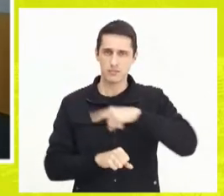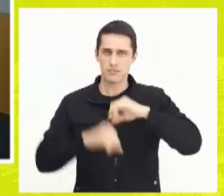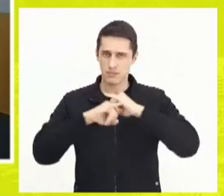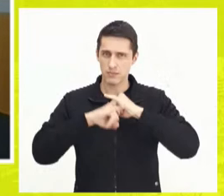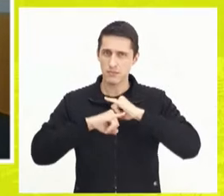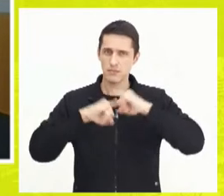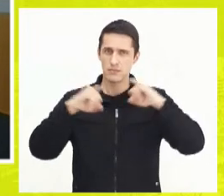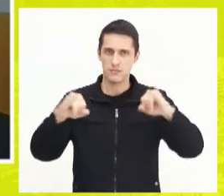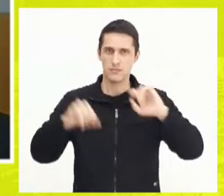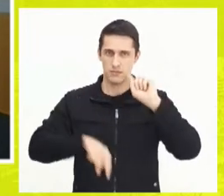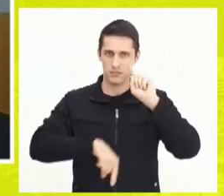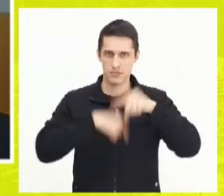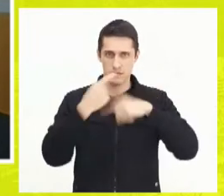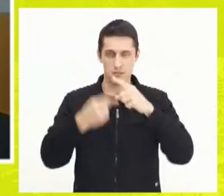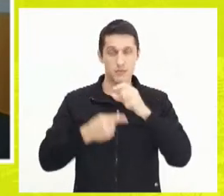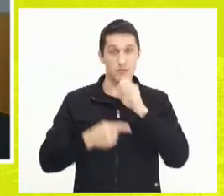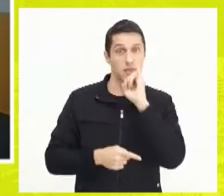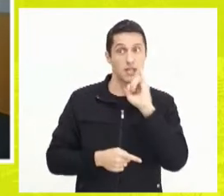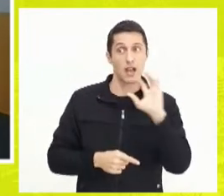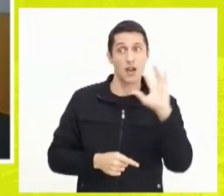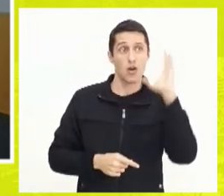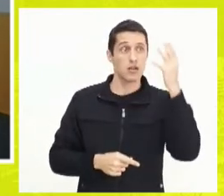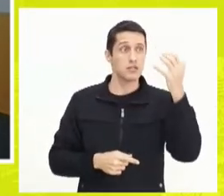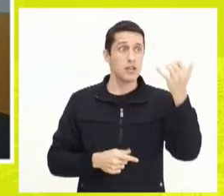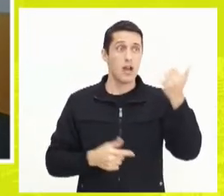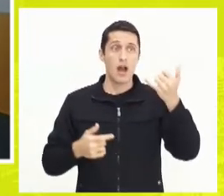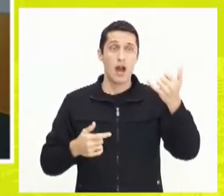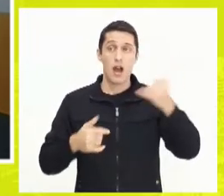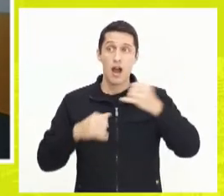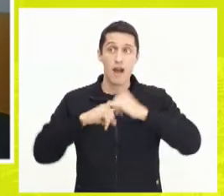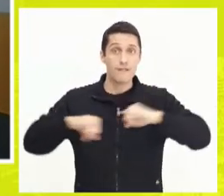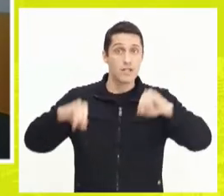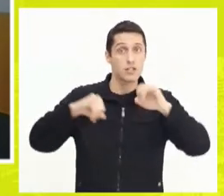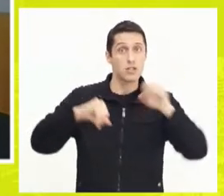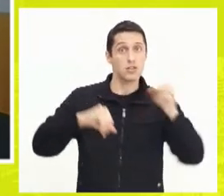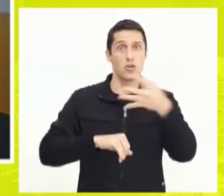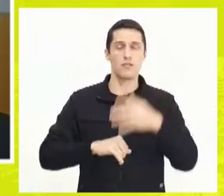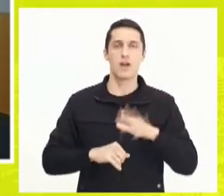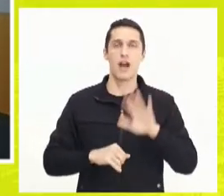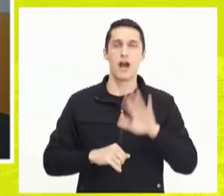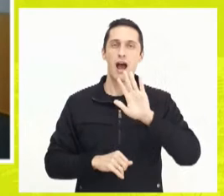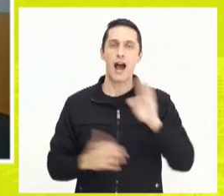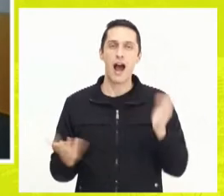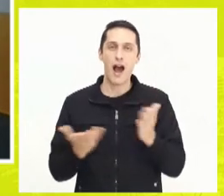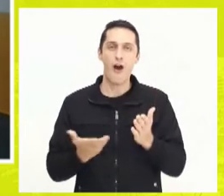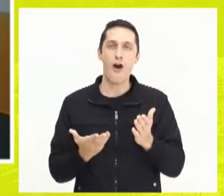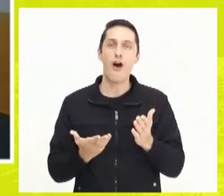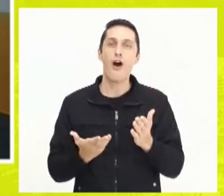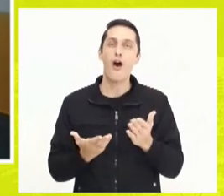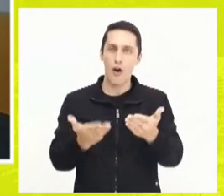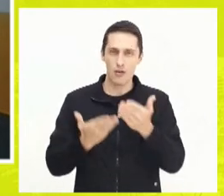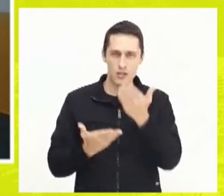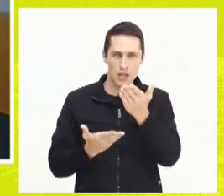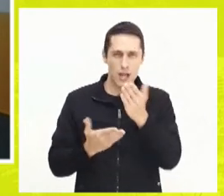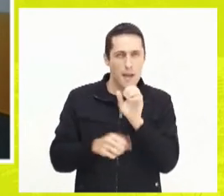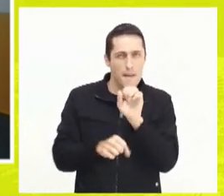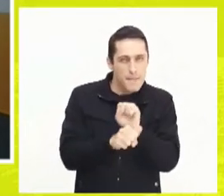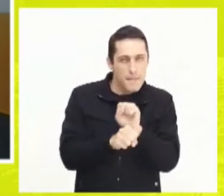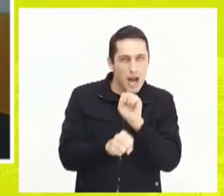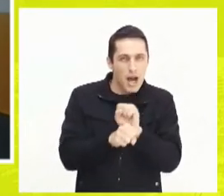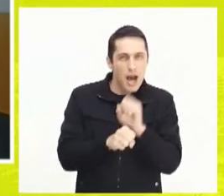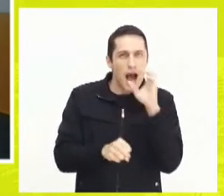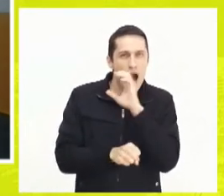them being really really about those bodies being their bodies i'd like to